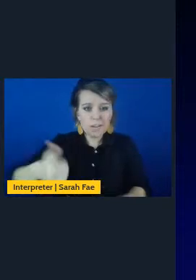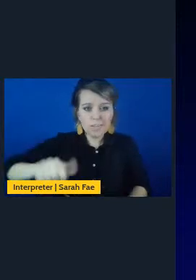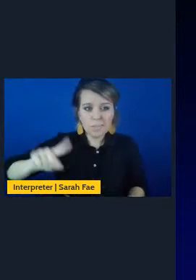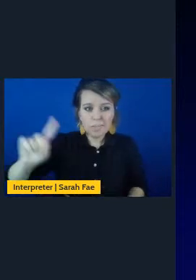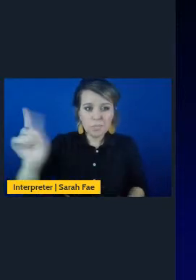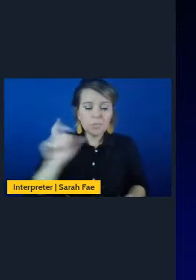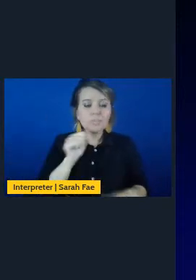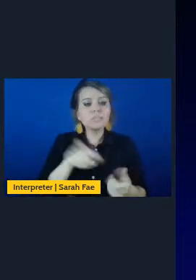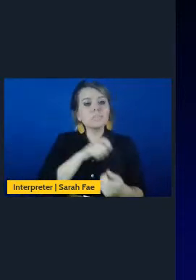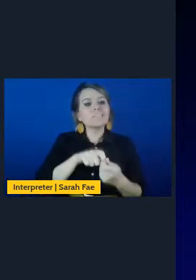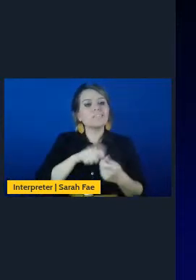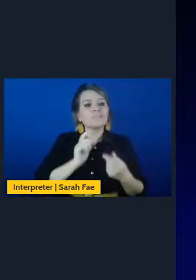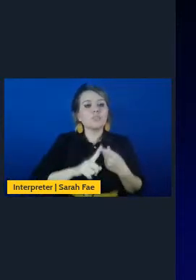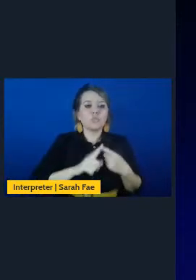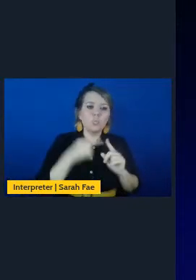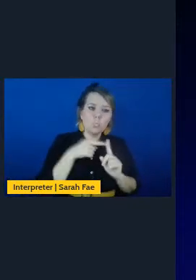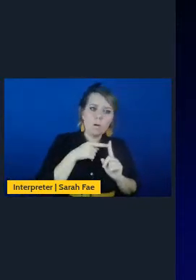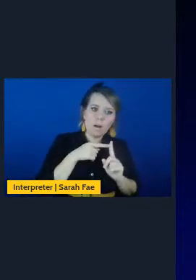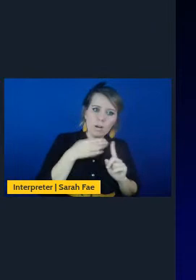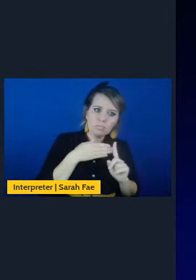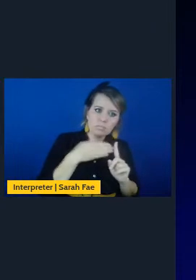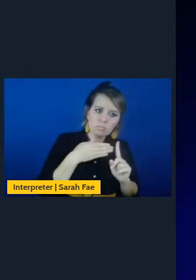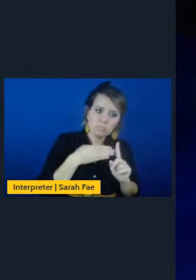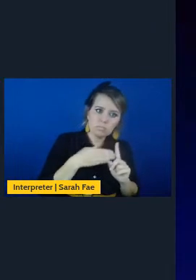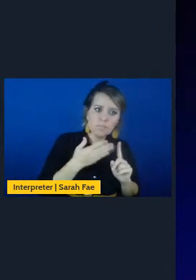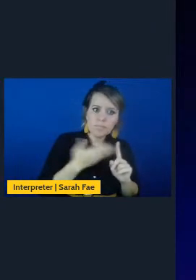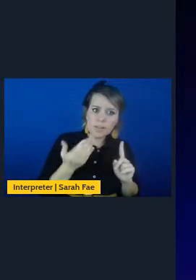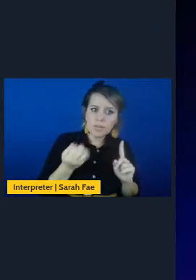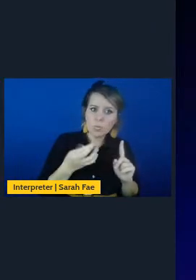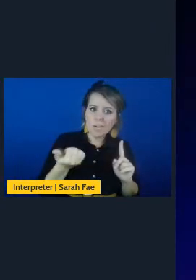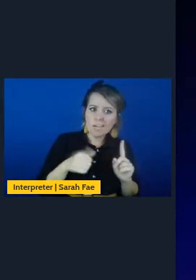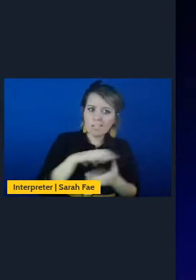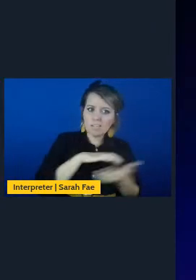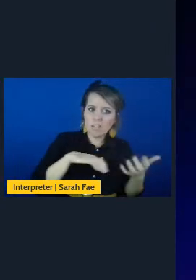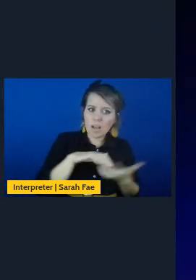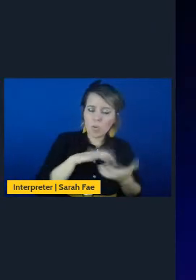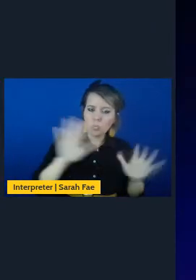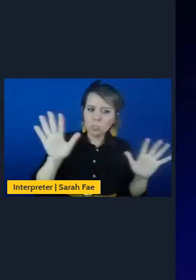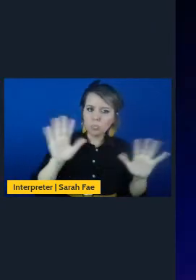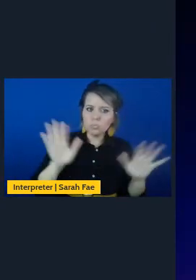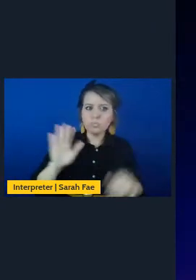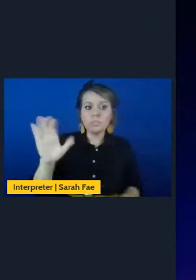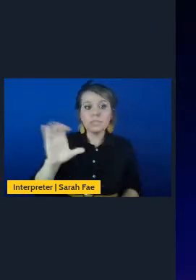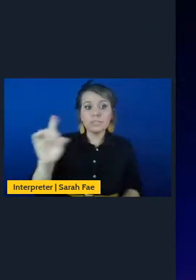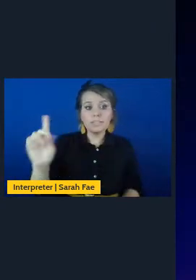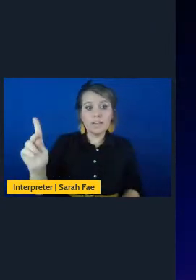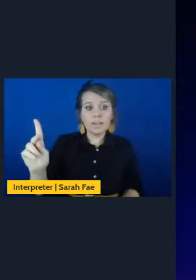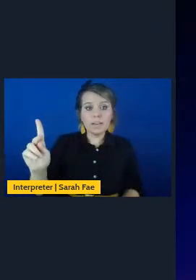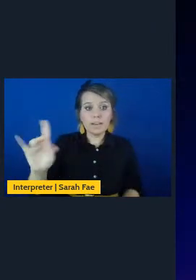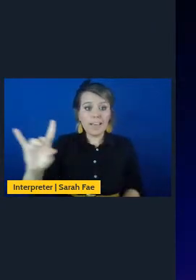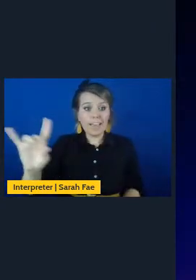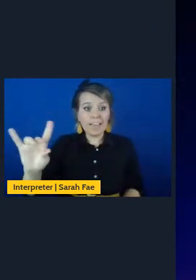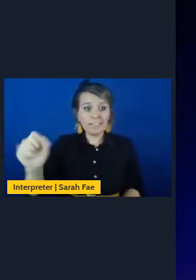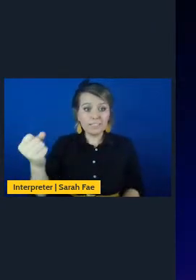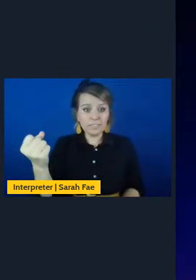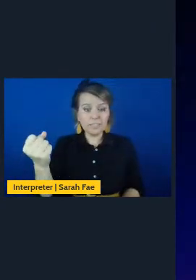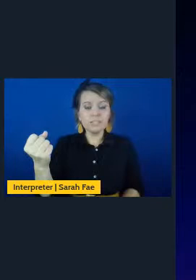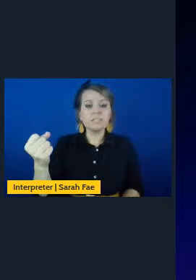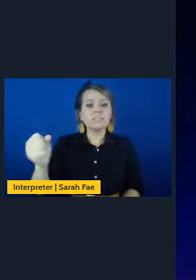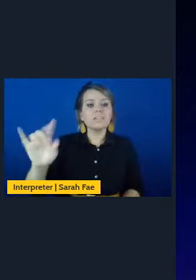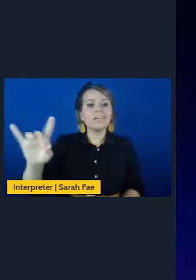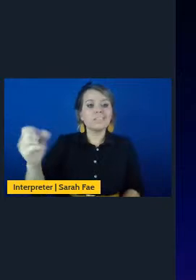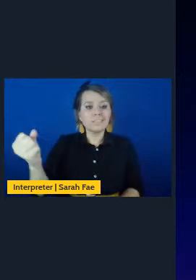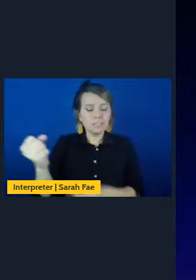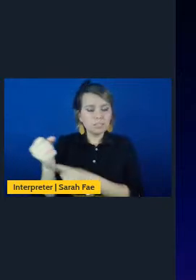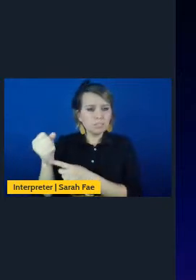specific to AWS or any other cloud provider. Now, CDK is pretty useful to begin with. It's a good first